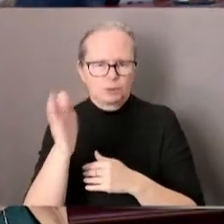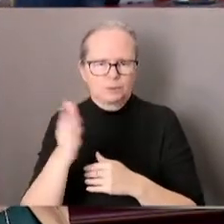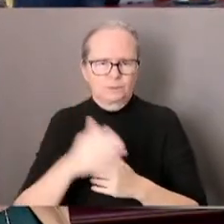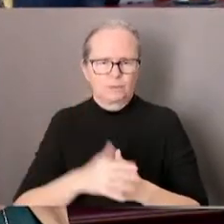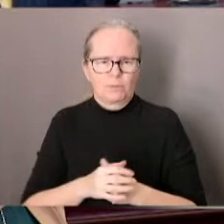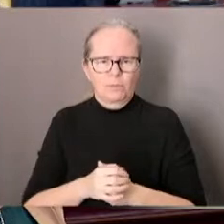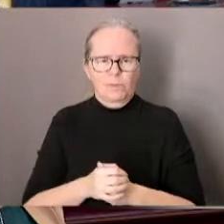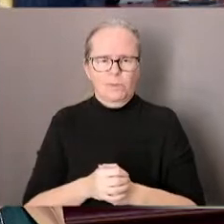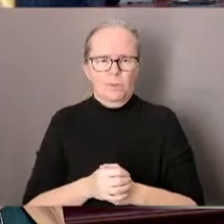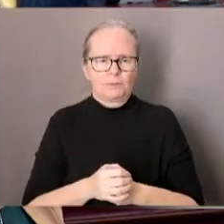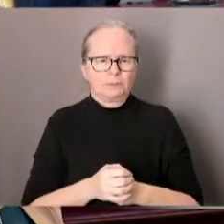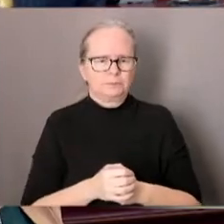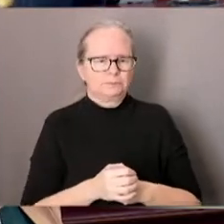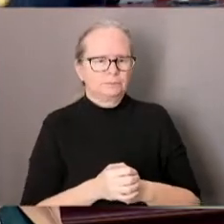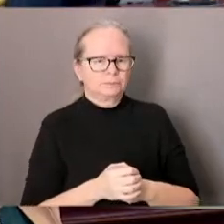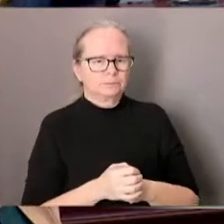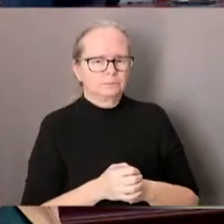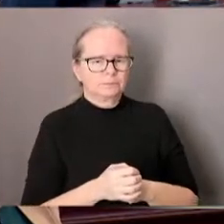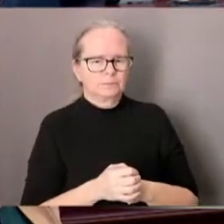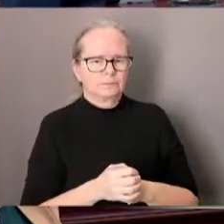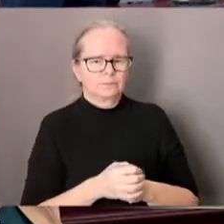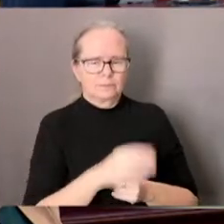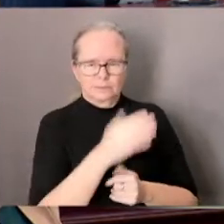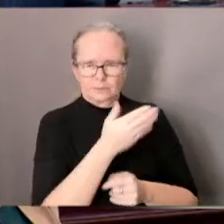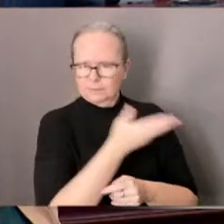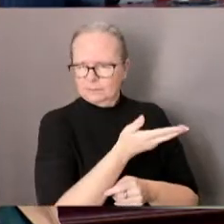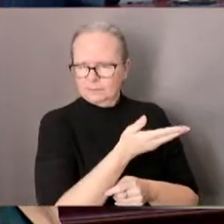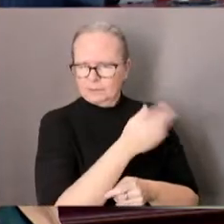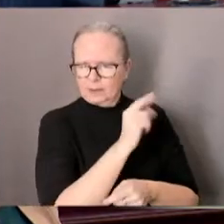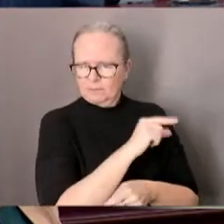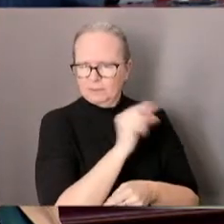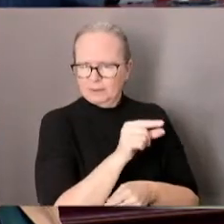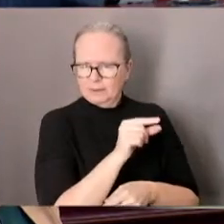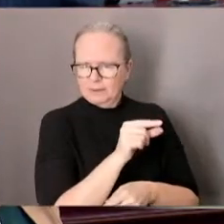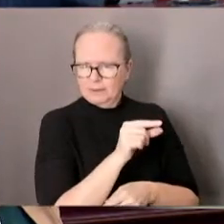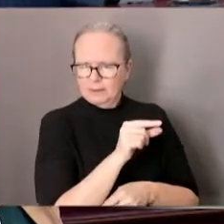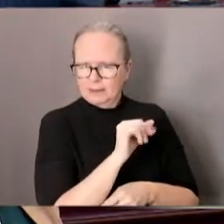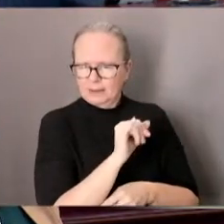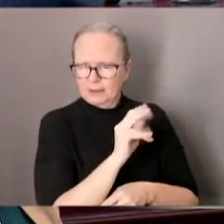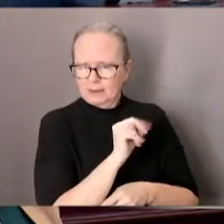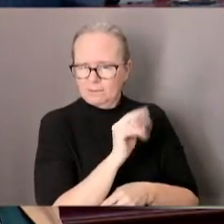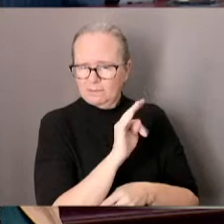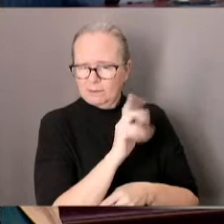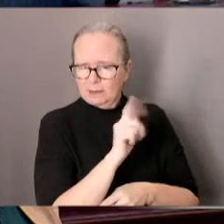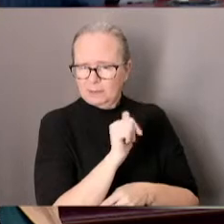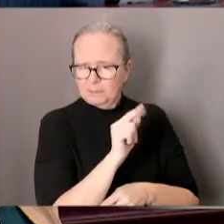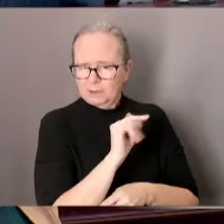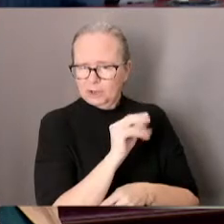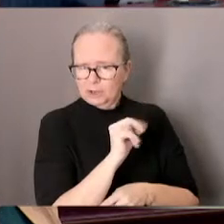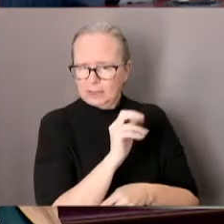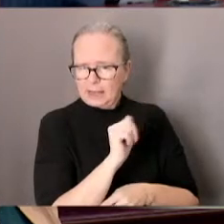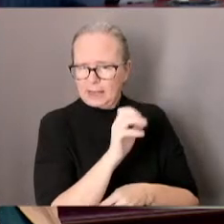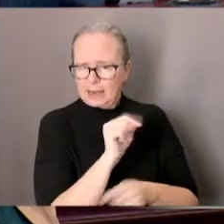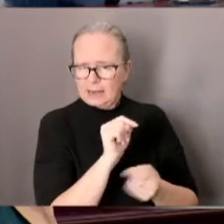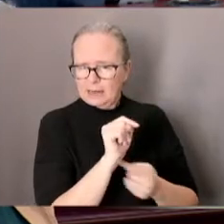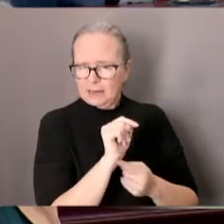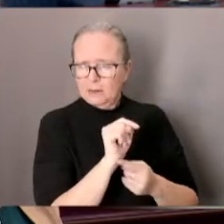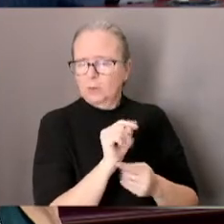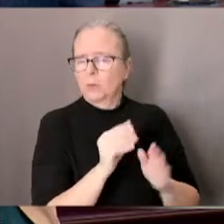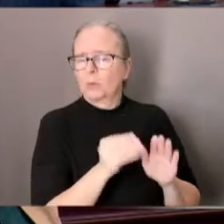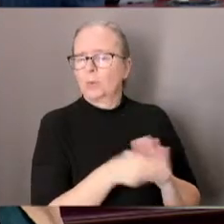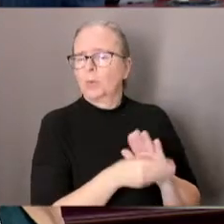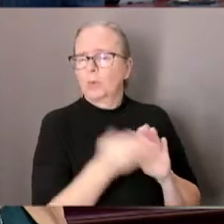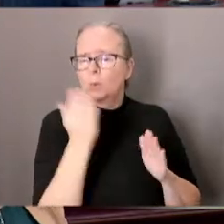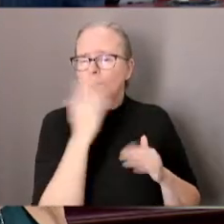this government's inflation act missed more than 2 million albertans including almost all of the post-secondary students in this province